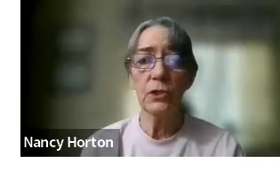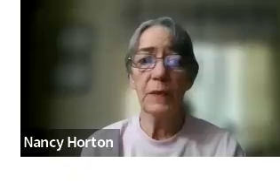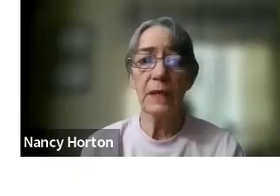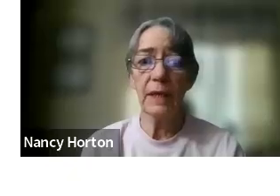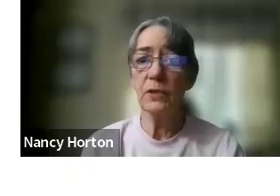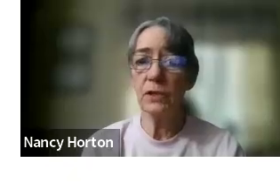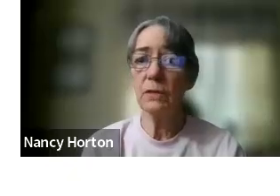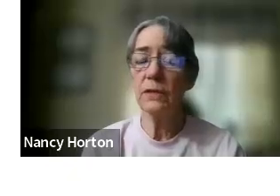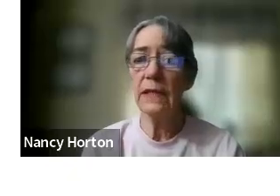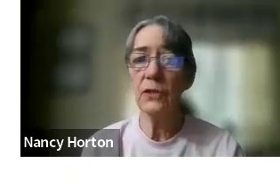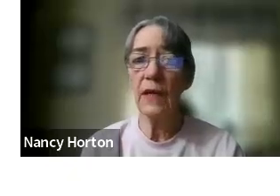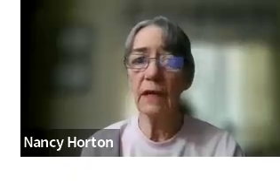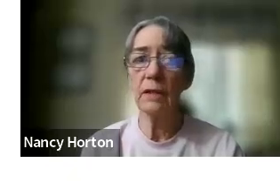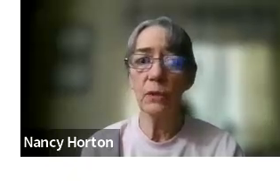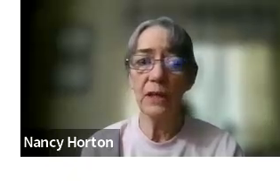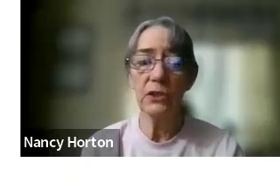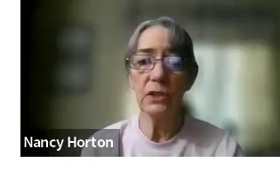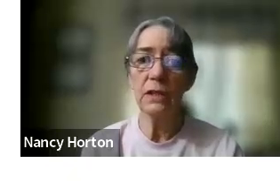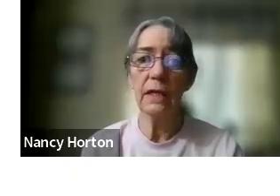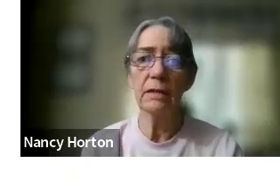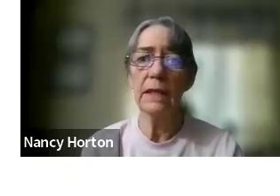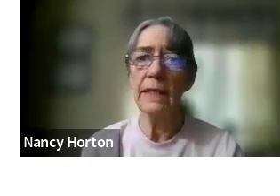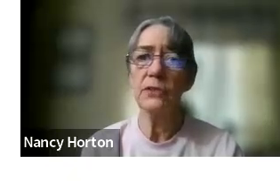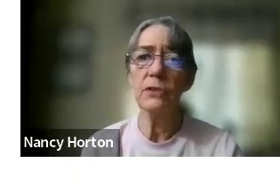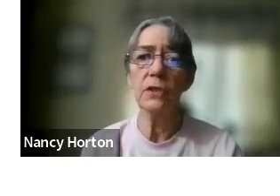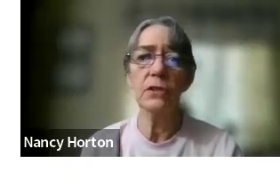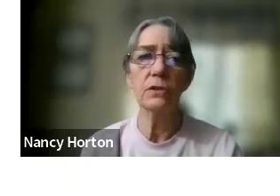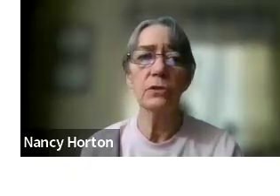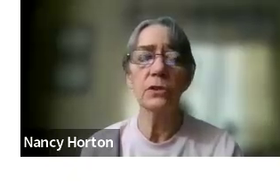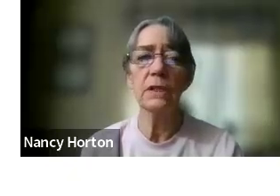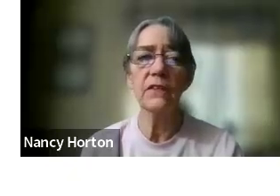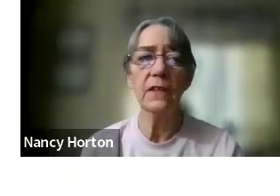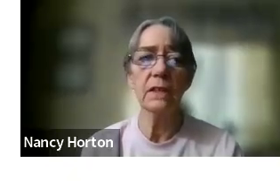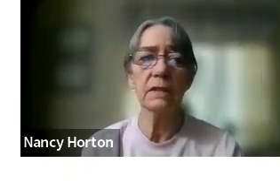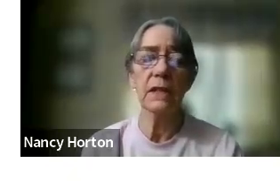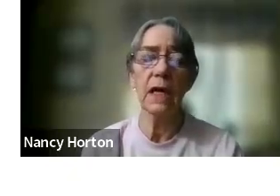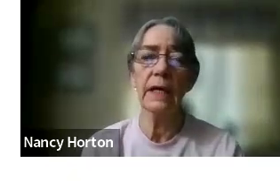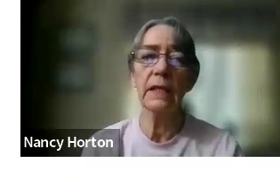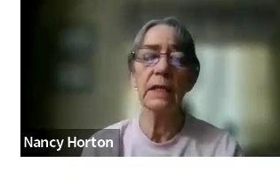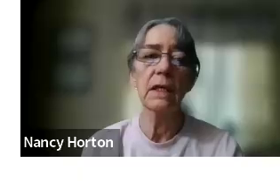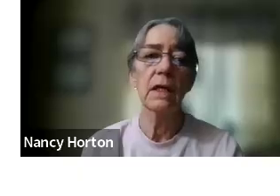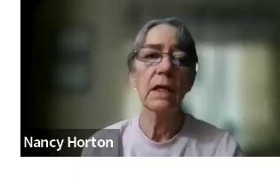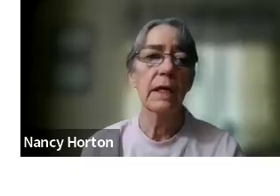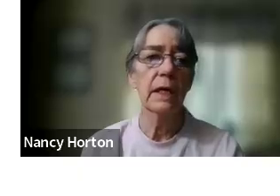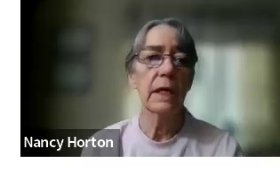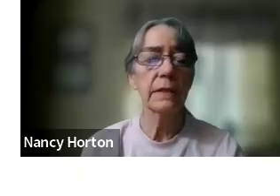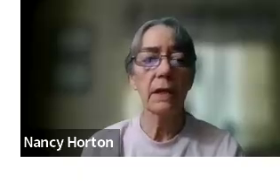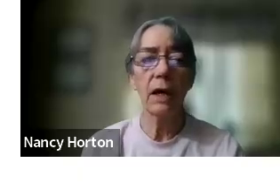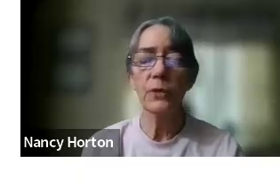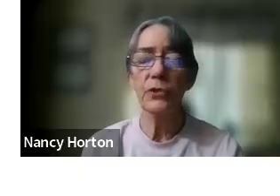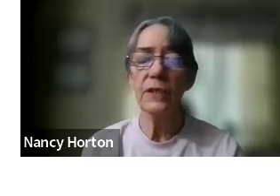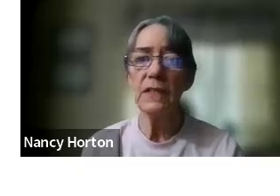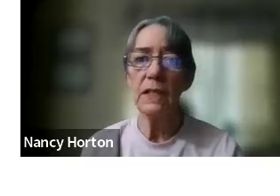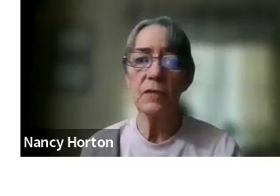person should be able to answer that question. And answers are usually things like